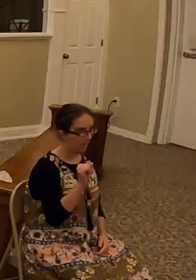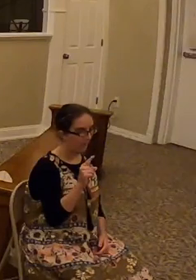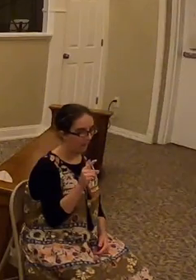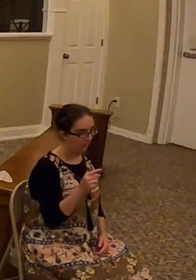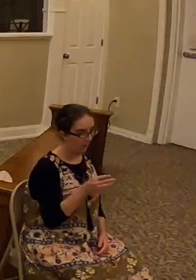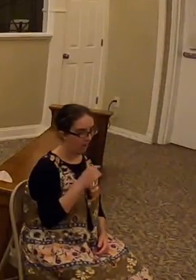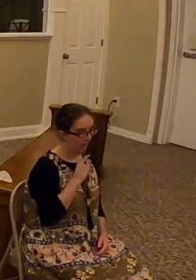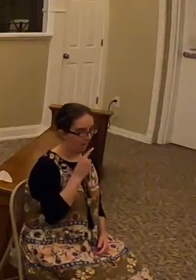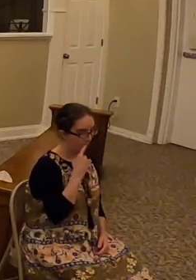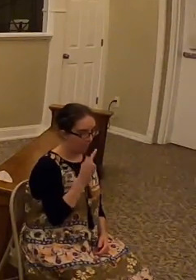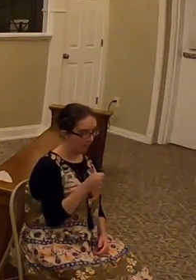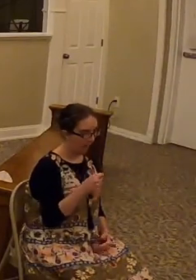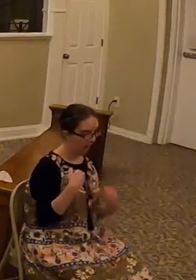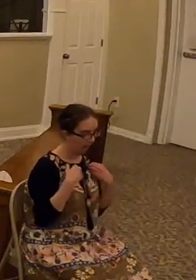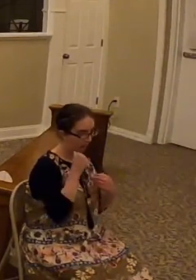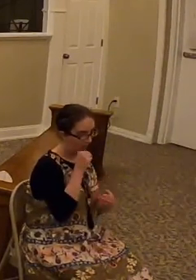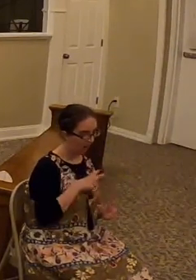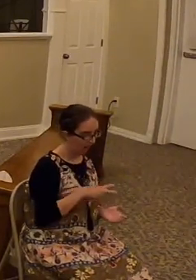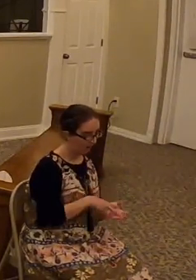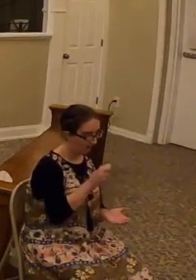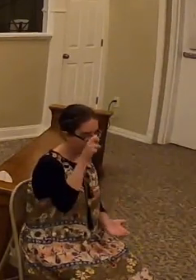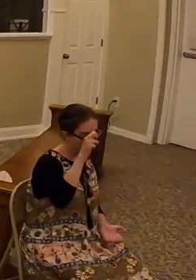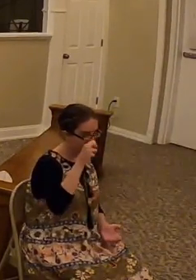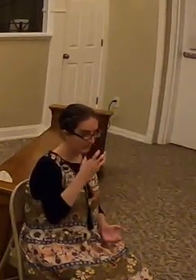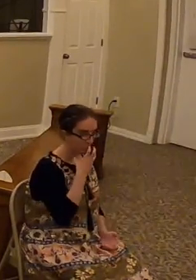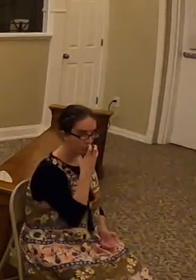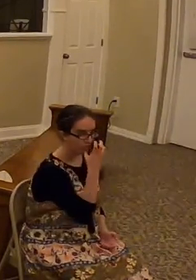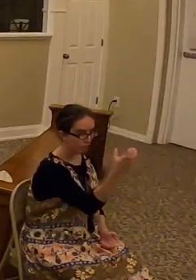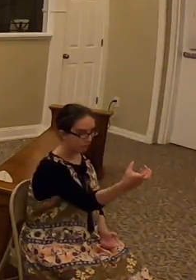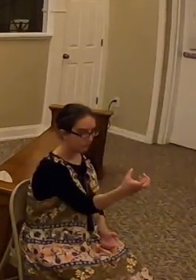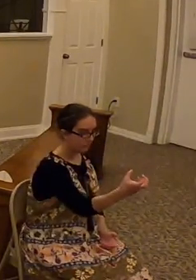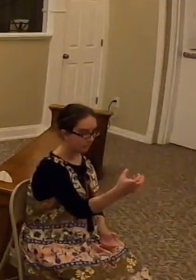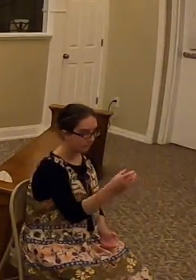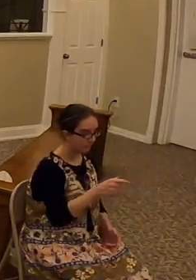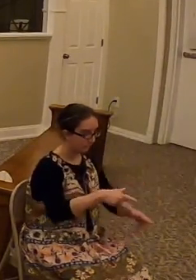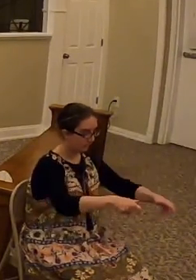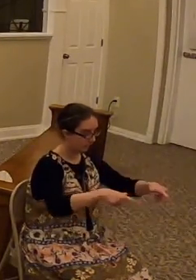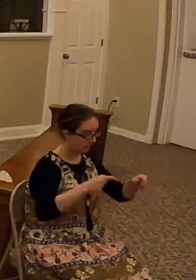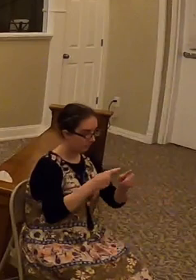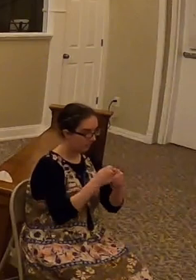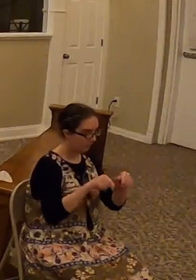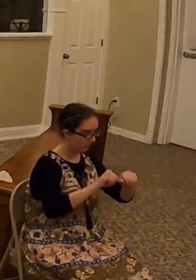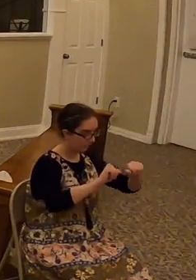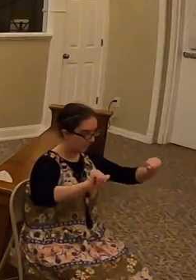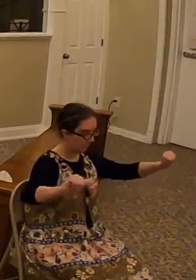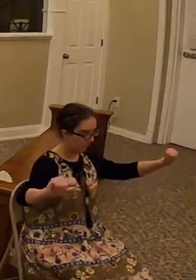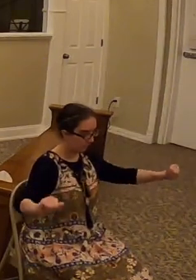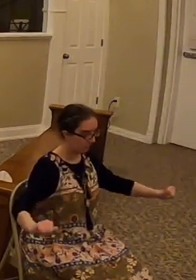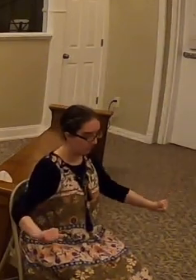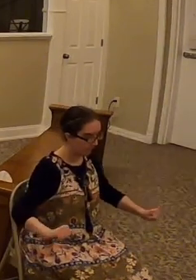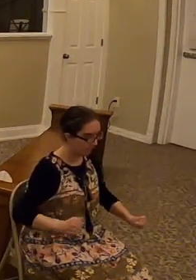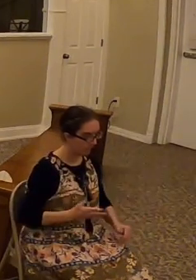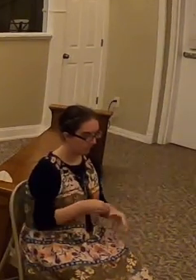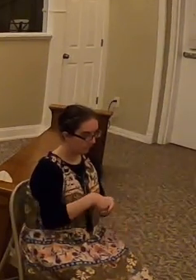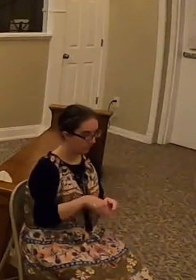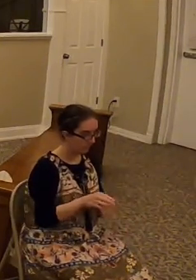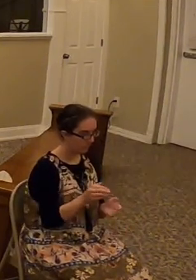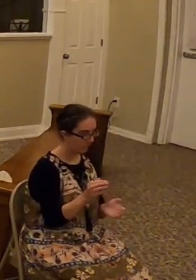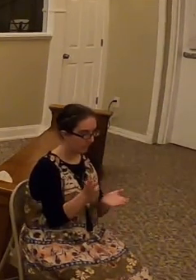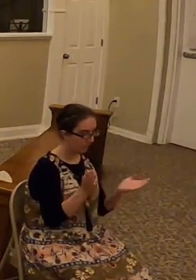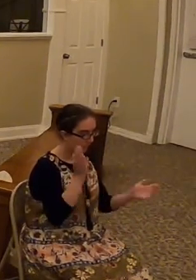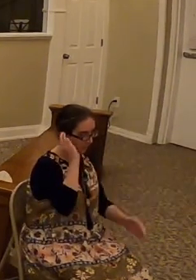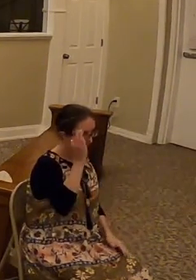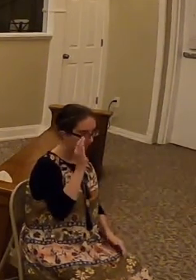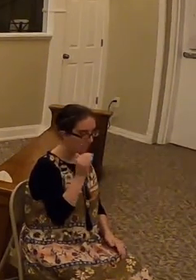did, I'm telling you, this young lady jumps up, and she screams, and she runs to the altar. Right there in the middle of the